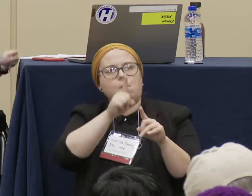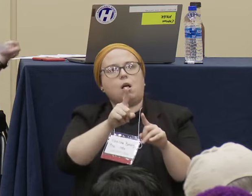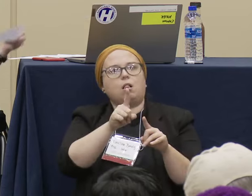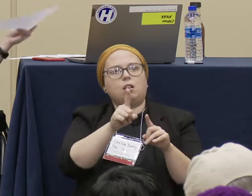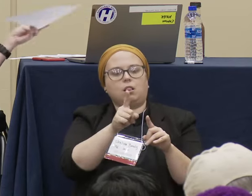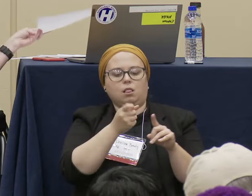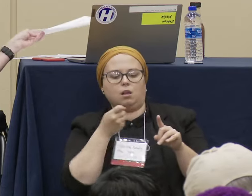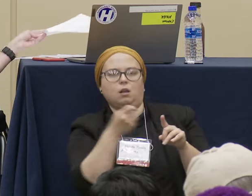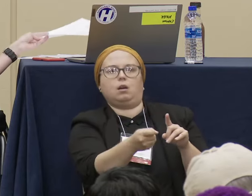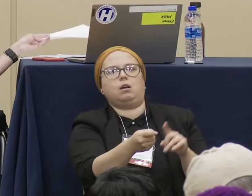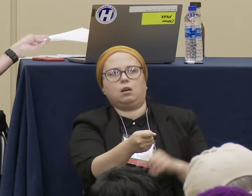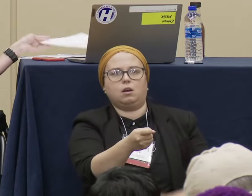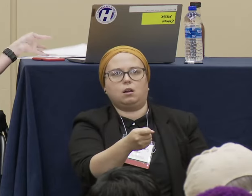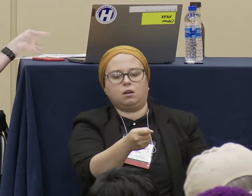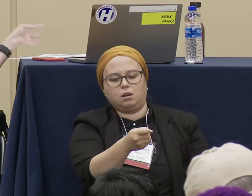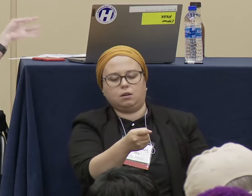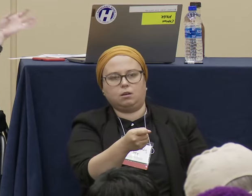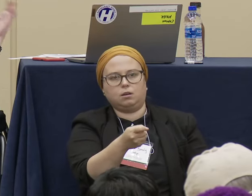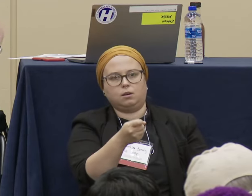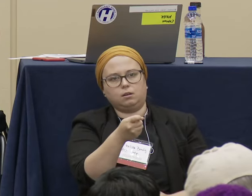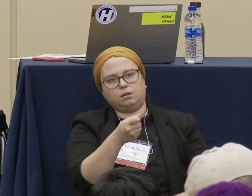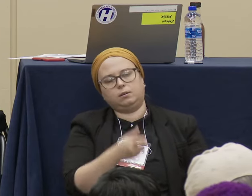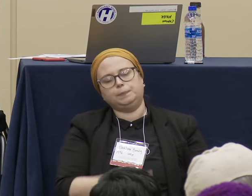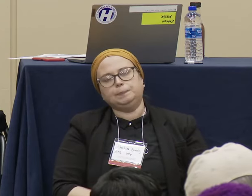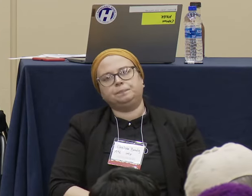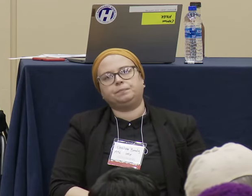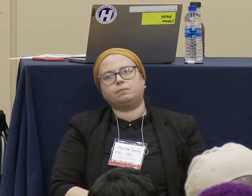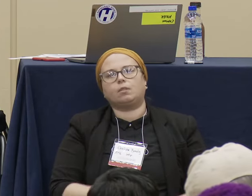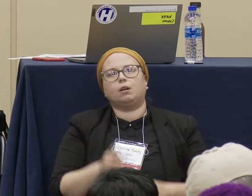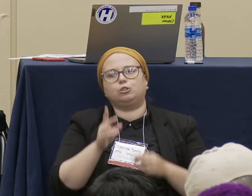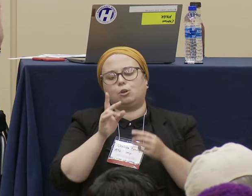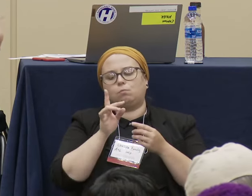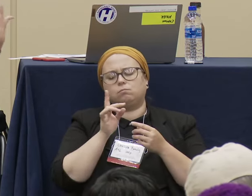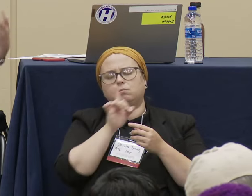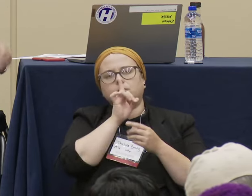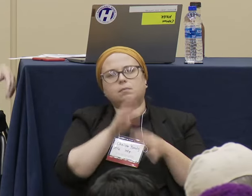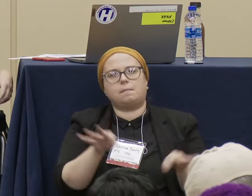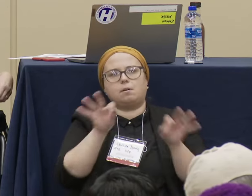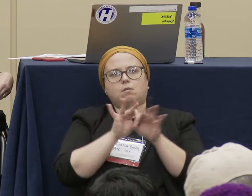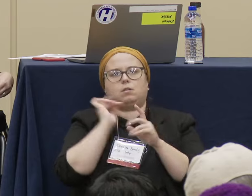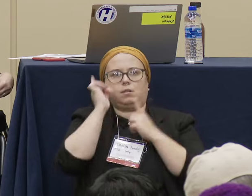carceral? And this is also really important to think about in relation to